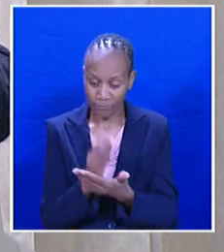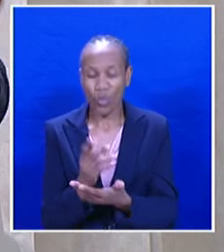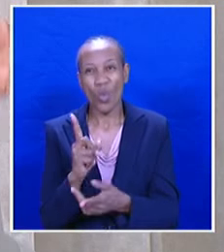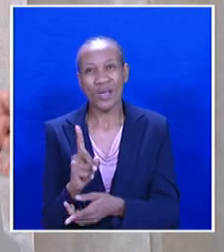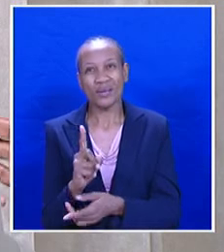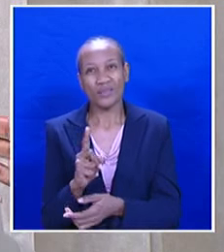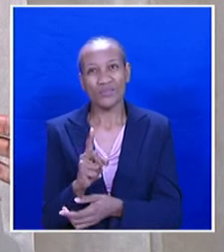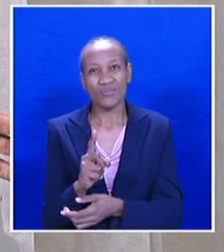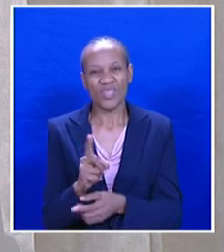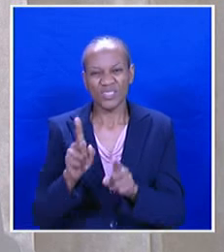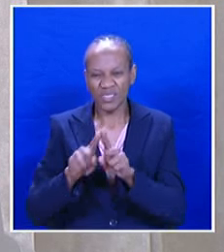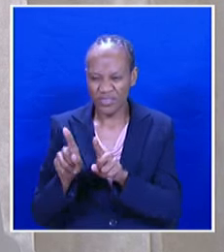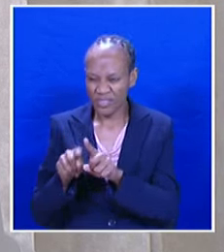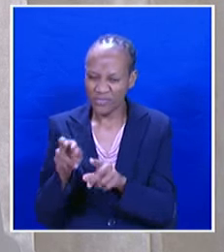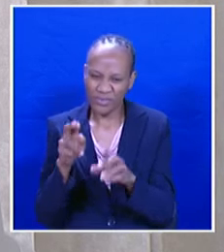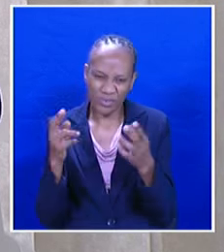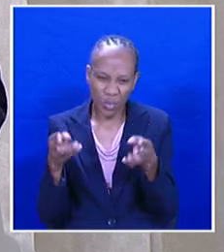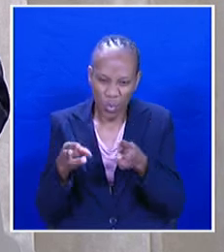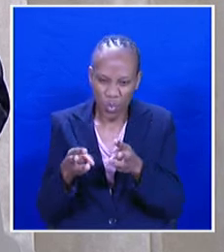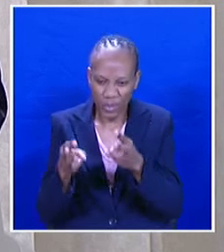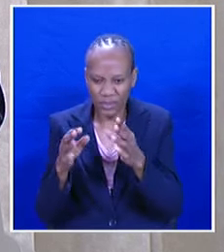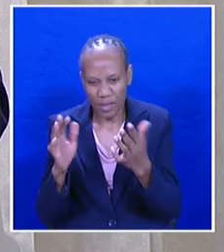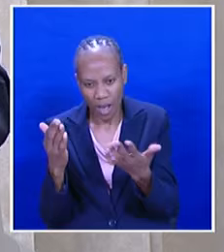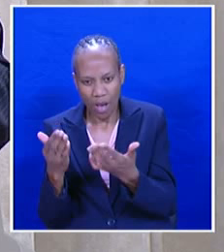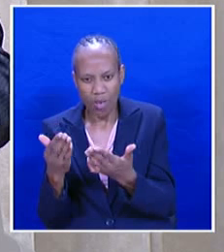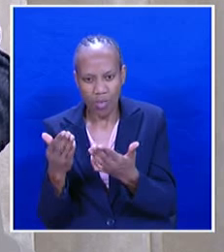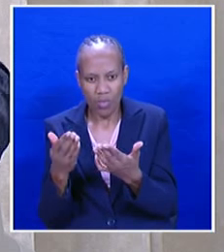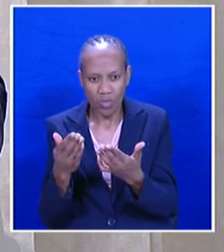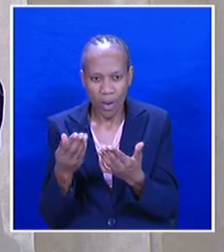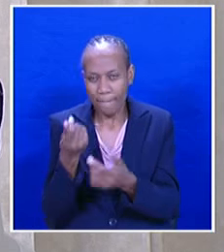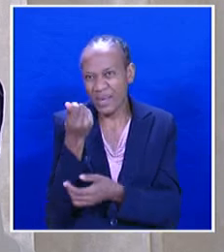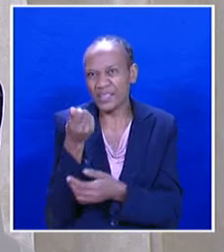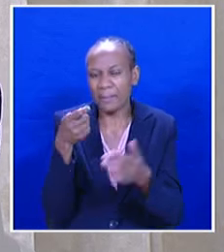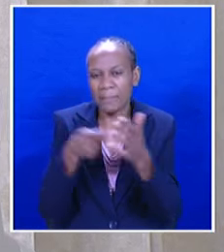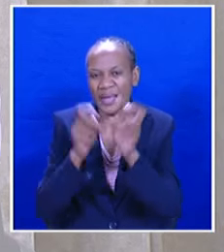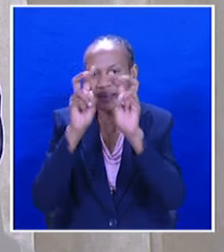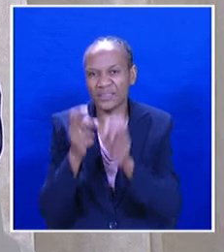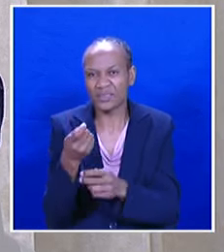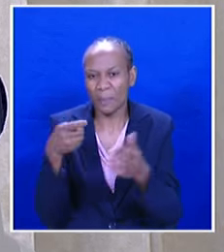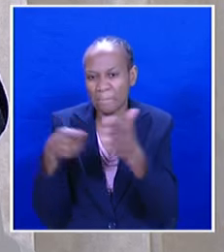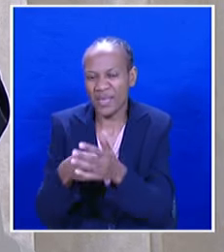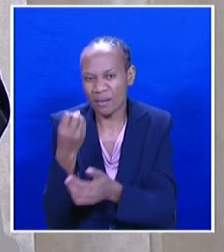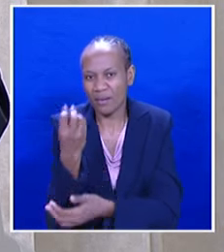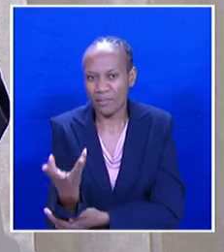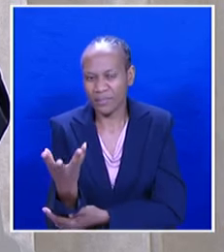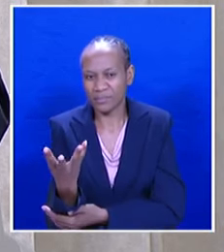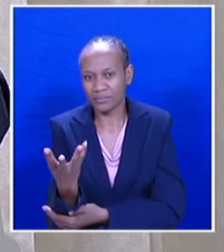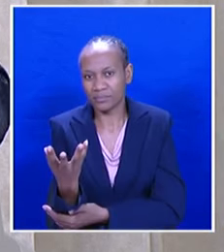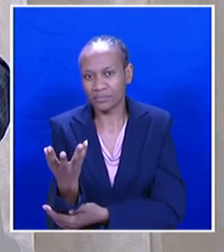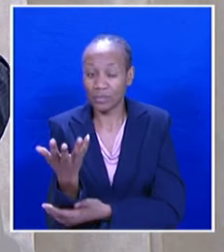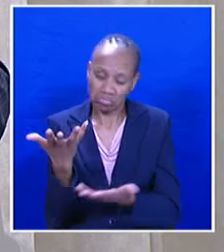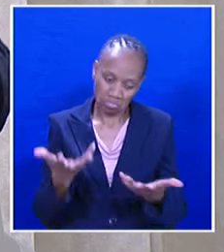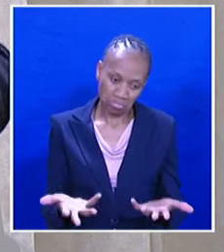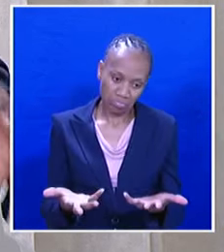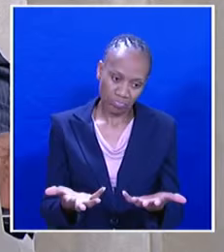factors that should finally lead to the decision on the tariffs. So NERSA,